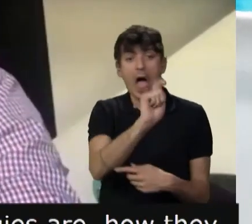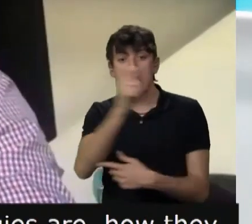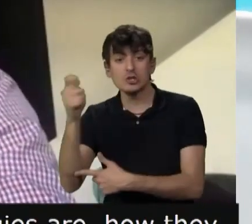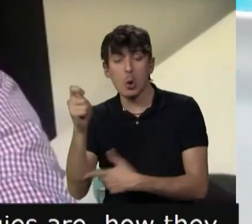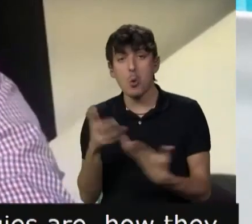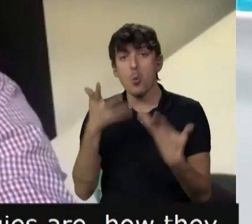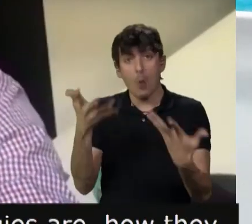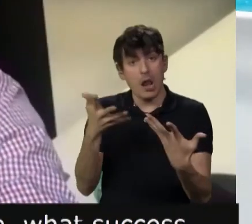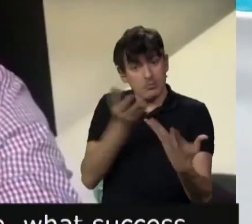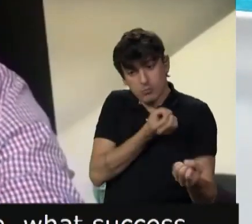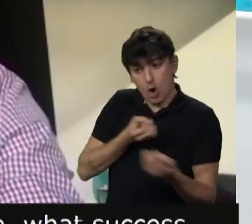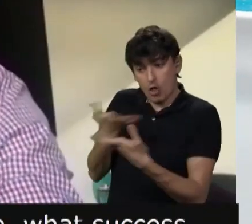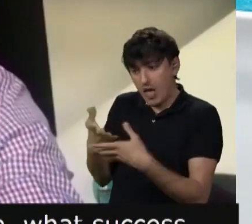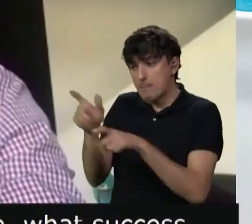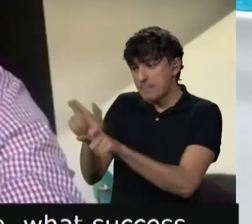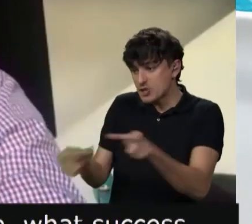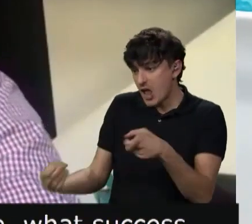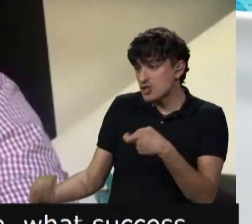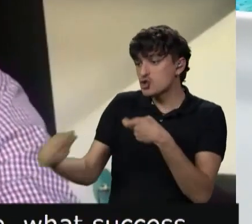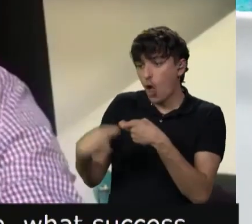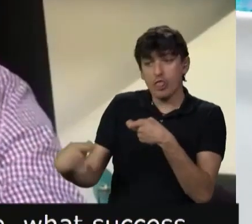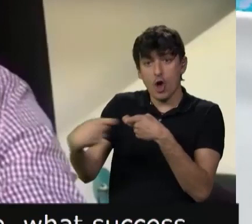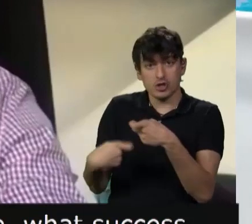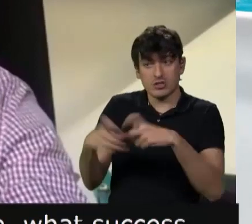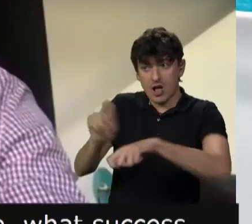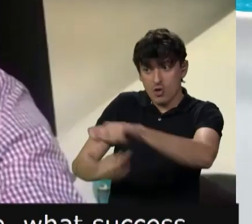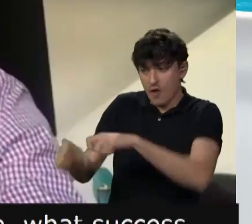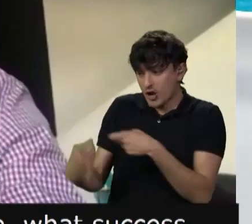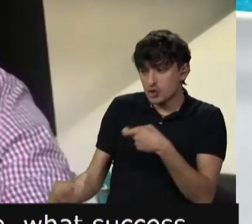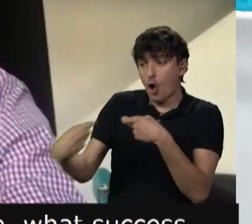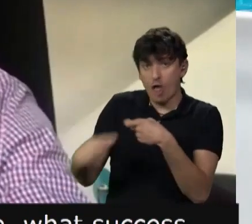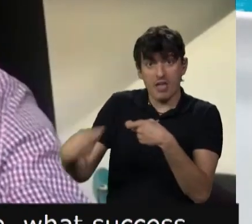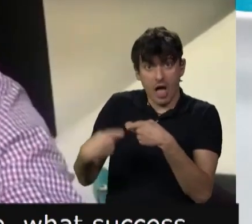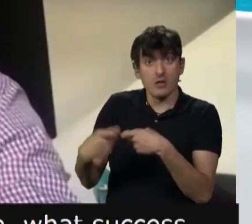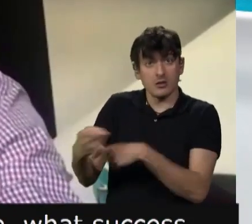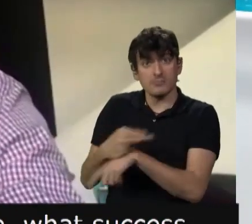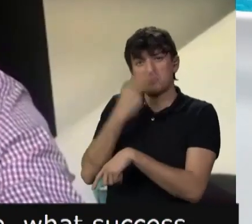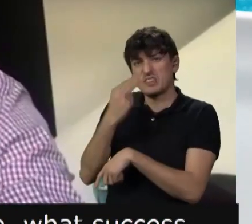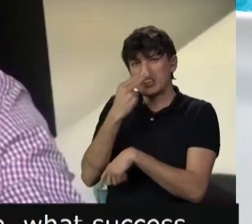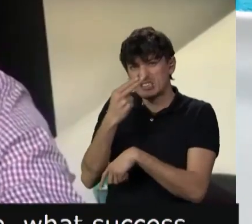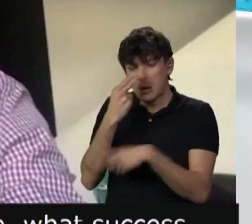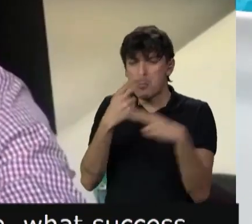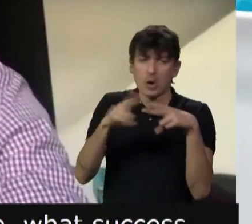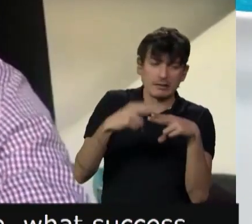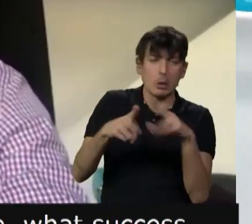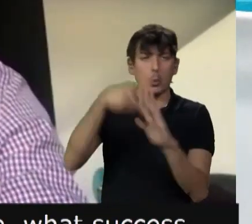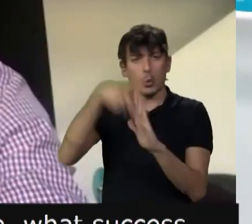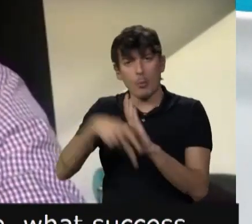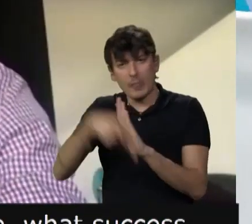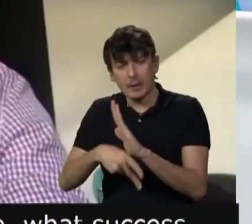to transfer these to our partners. They're very interesting in terms